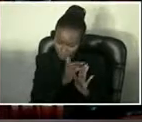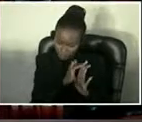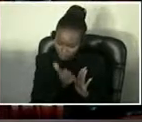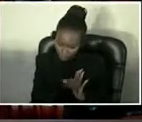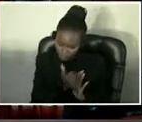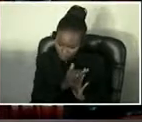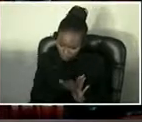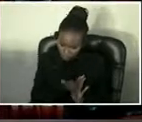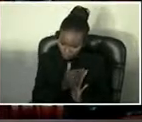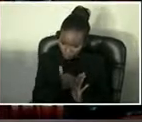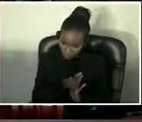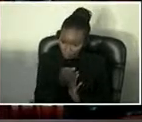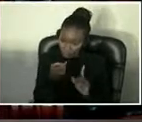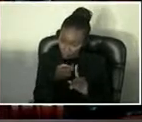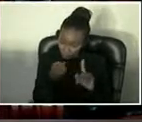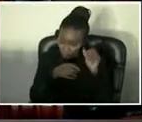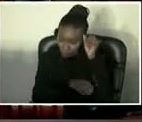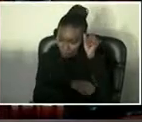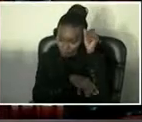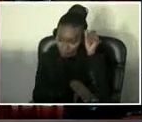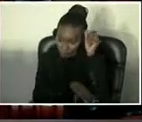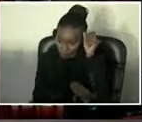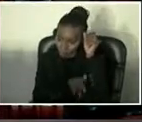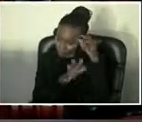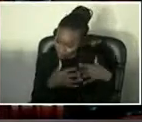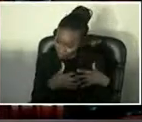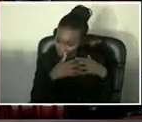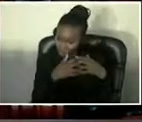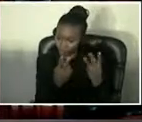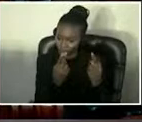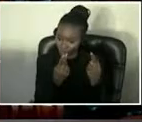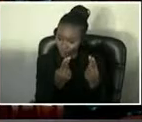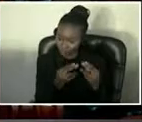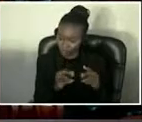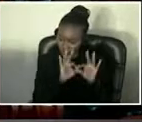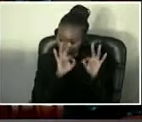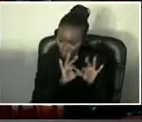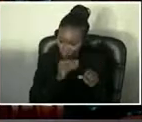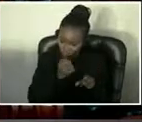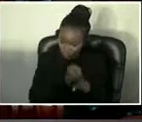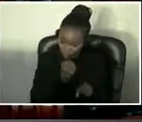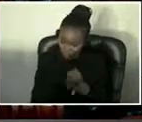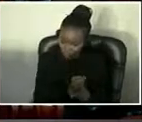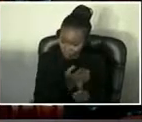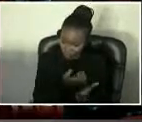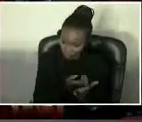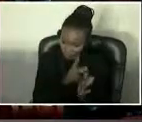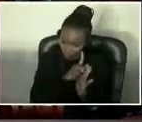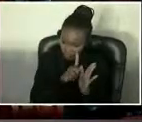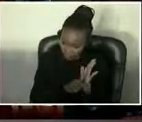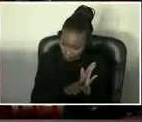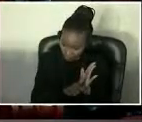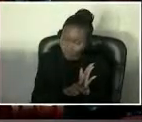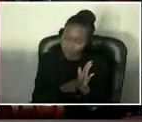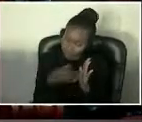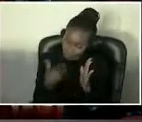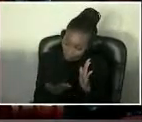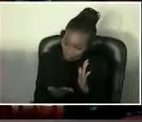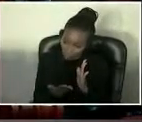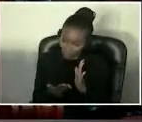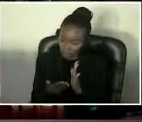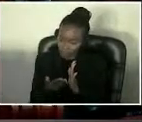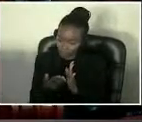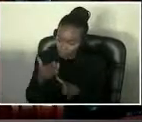infrastructure which came up with a new framework for economic policy and the driver of the country's jobs strategy this generation